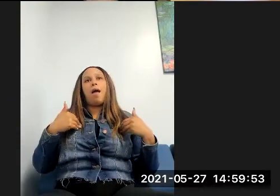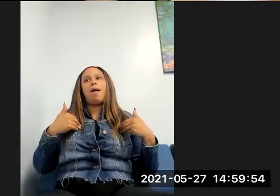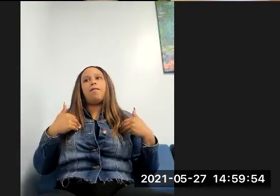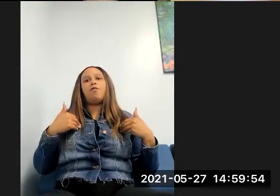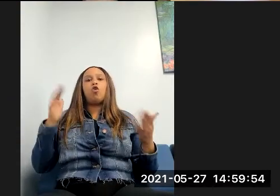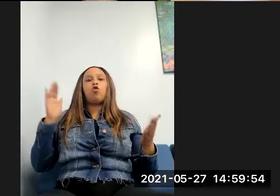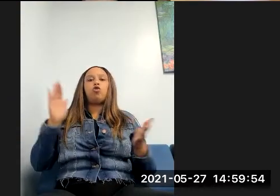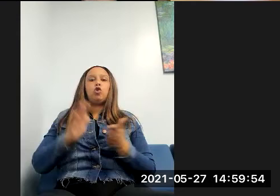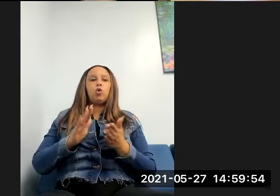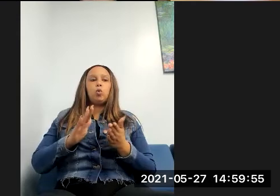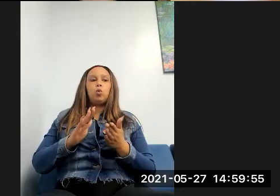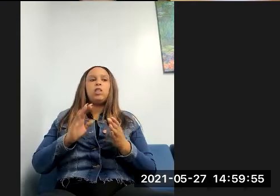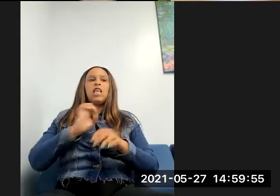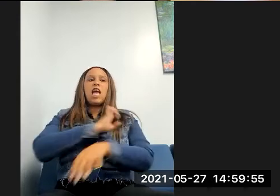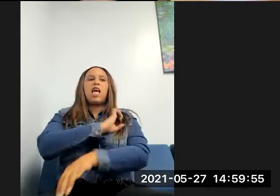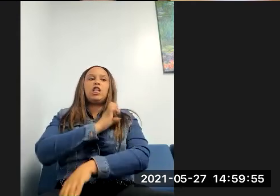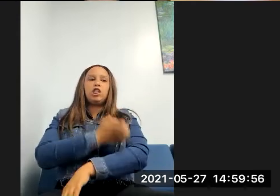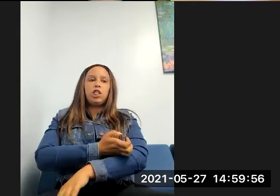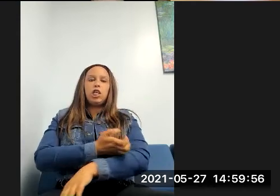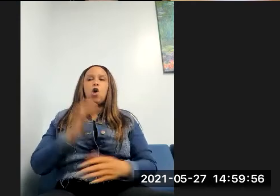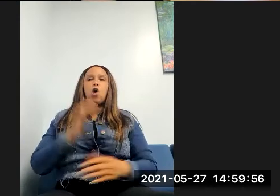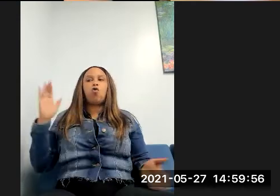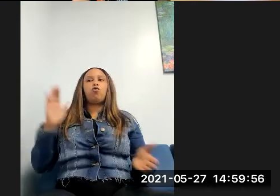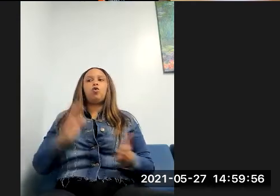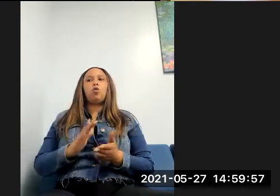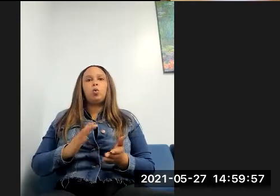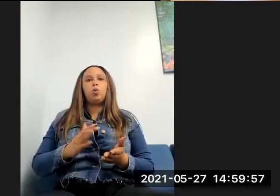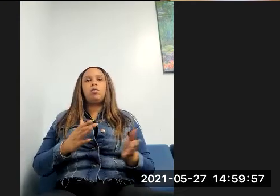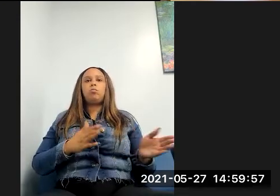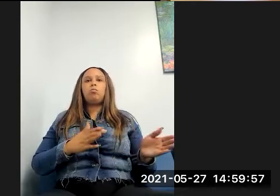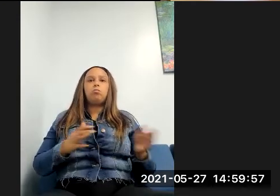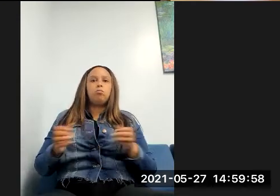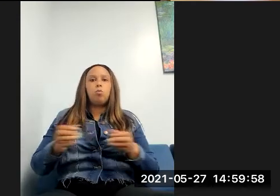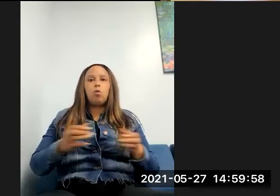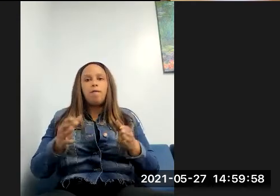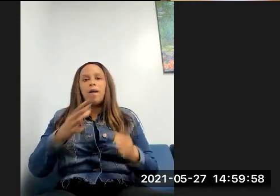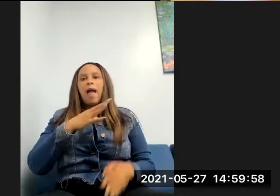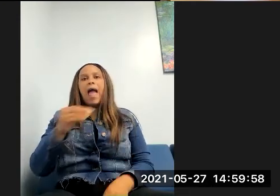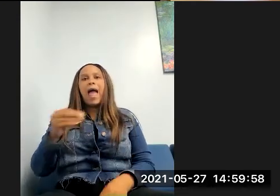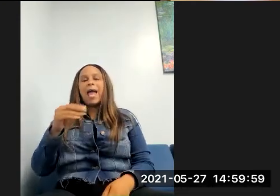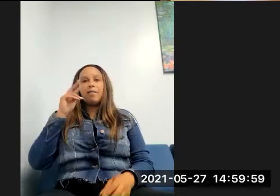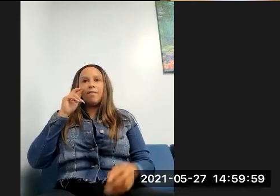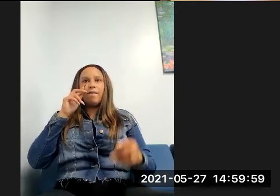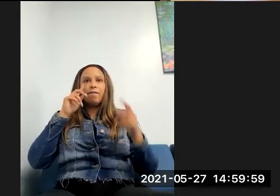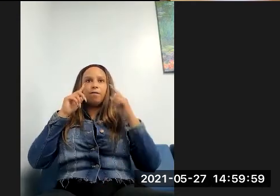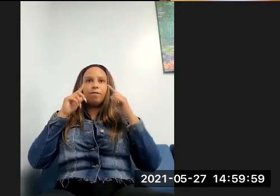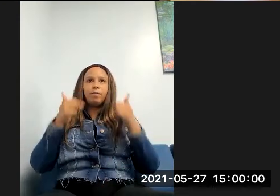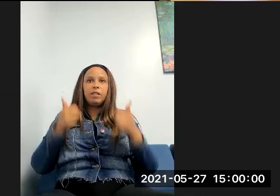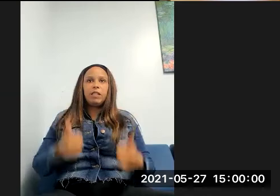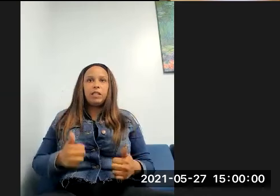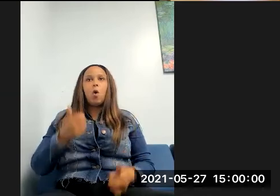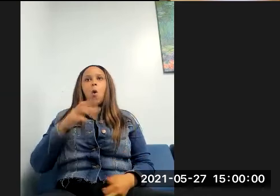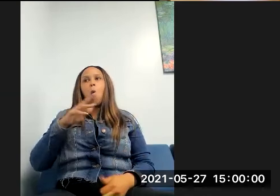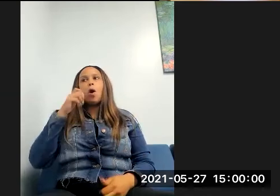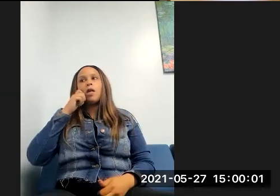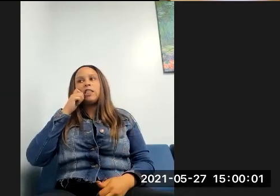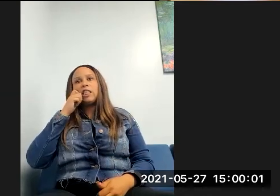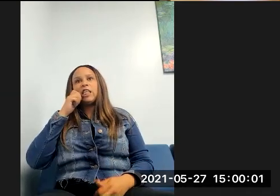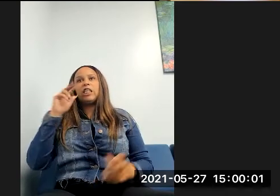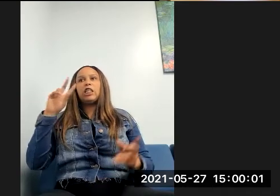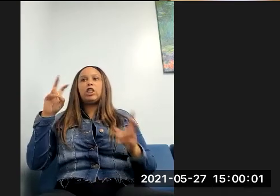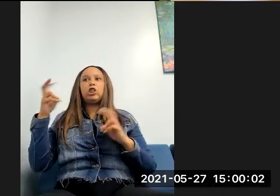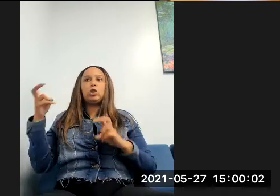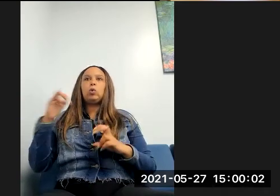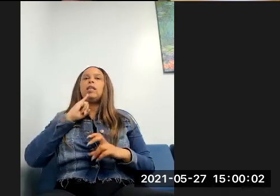energy, reduced coordination, and have sensory challenges. So their skin issues are important